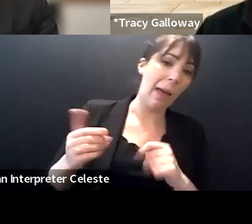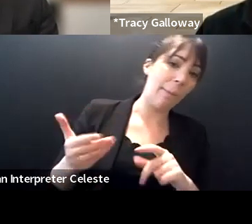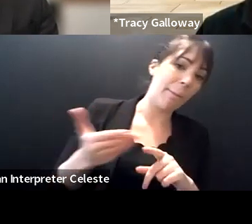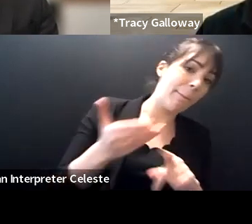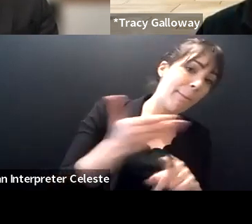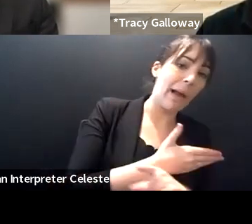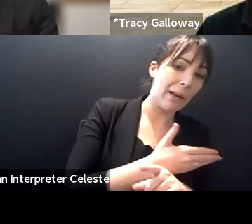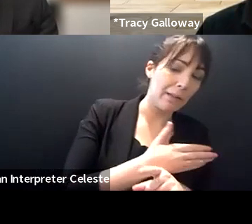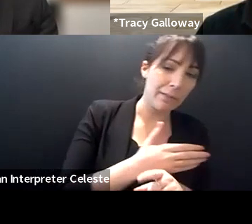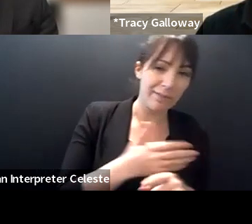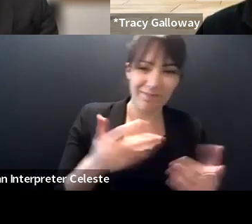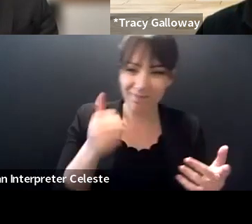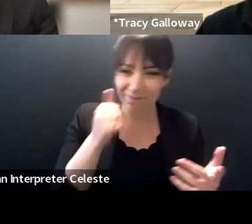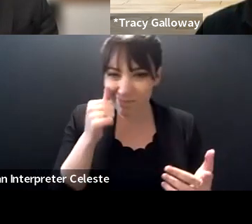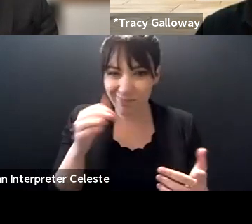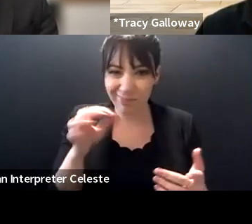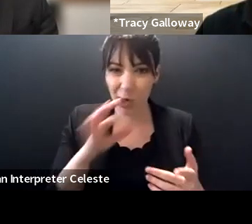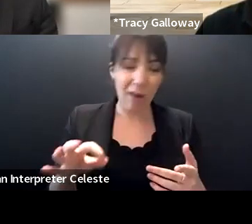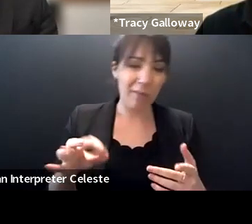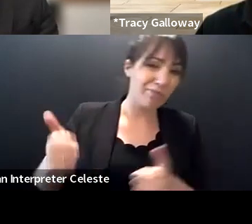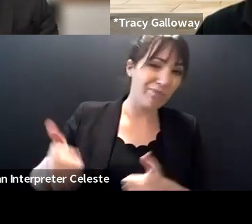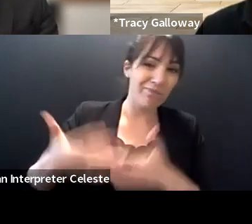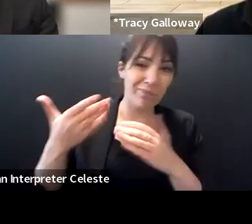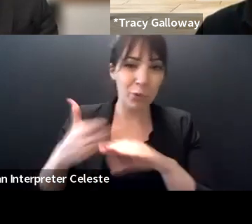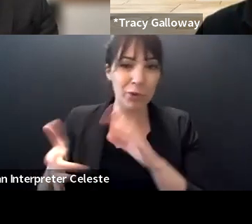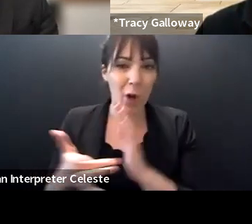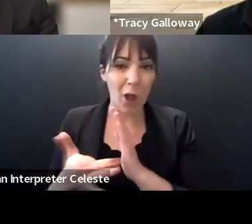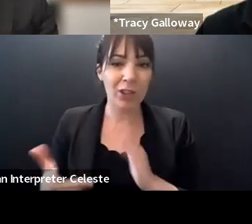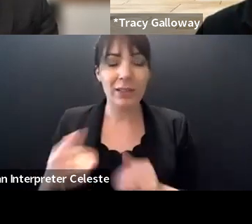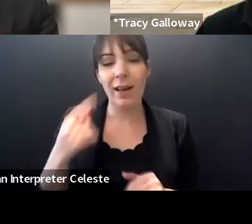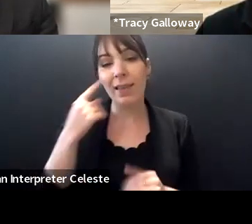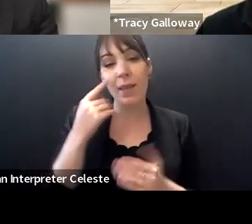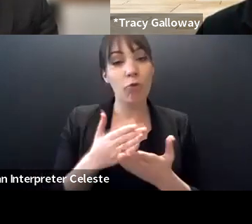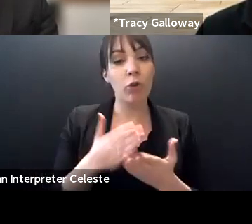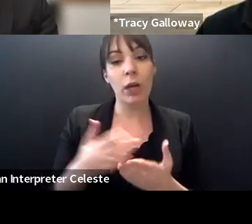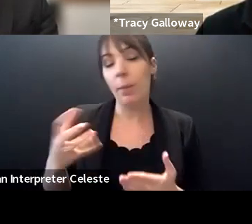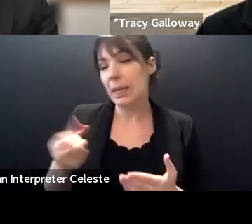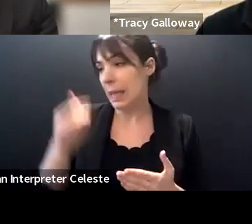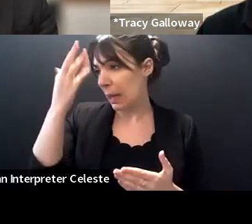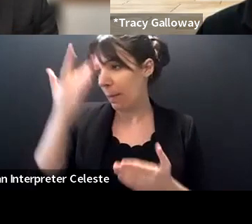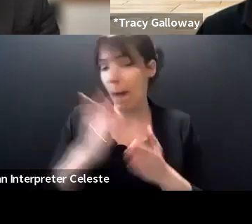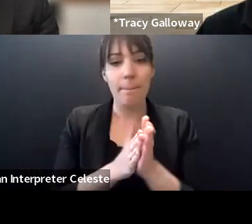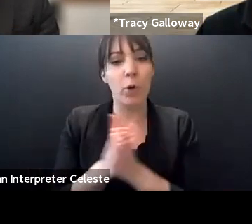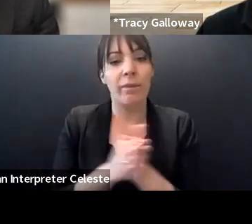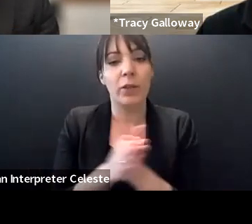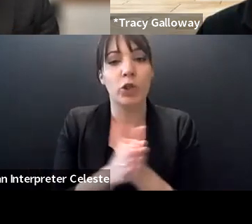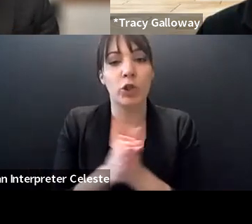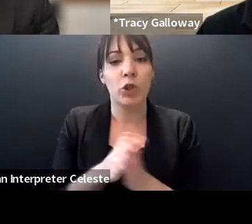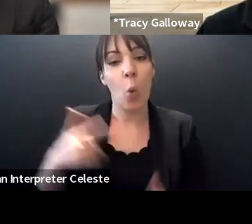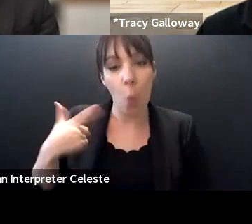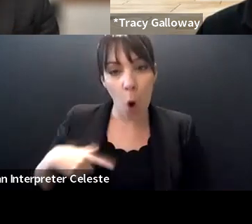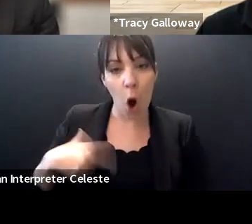this question from, I guess, the motivation for change and, you know, what motivates people to change and how we